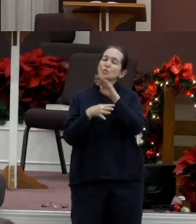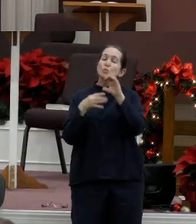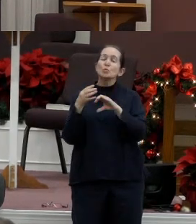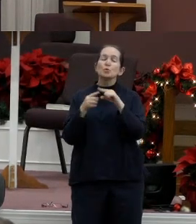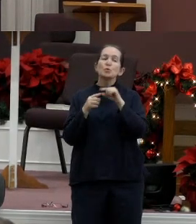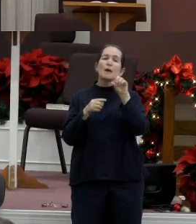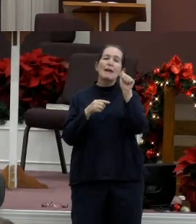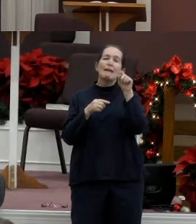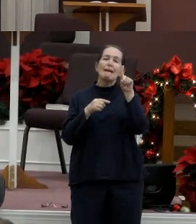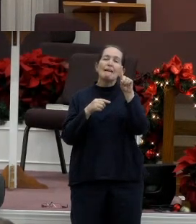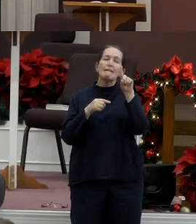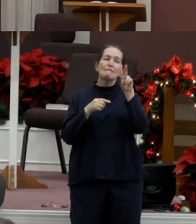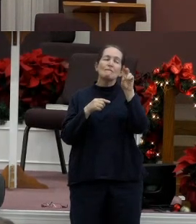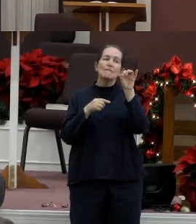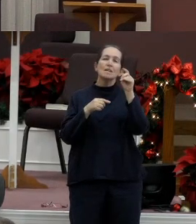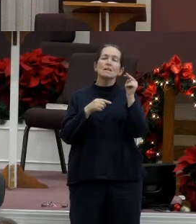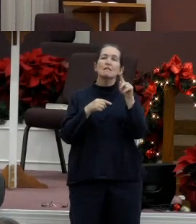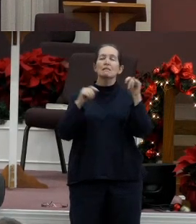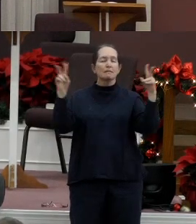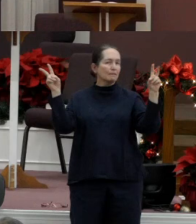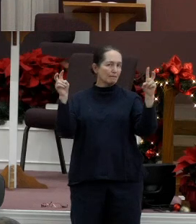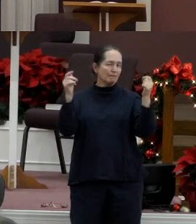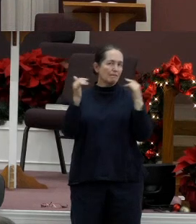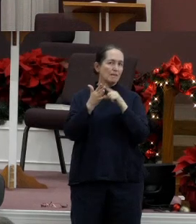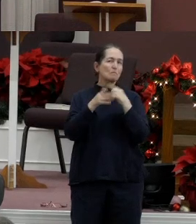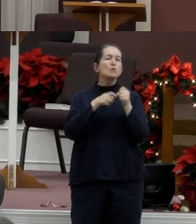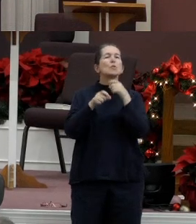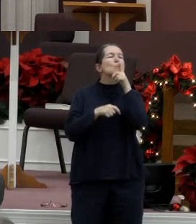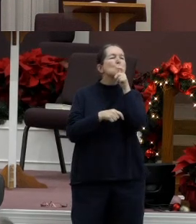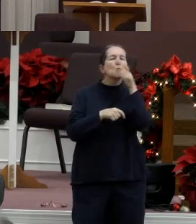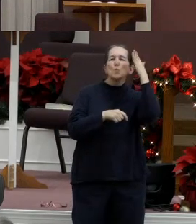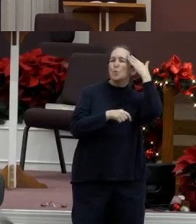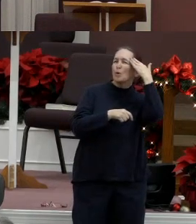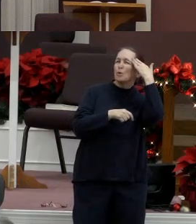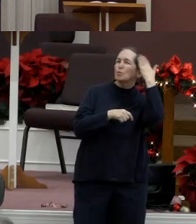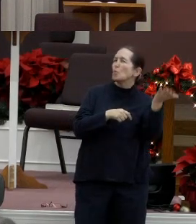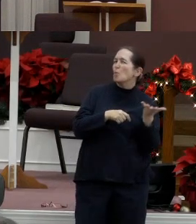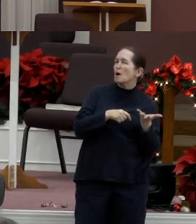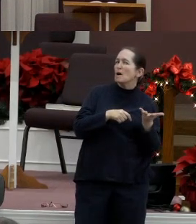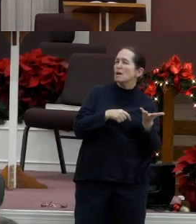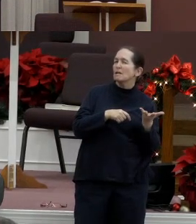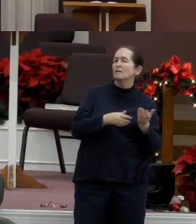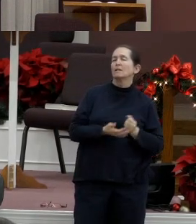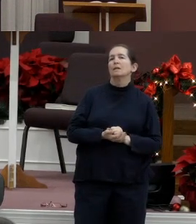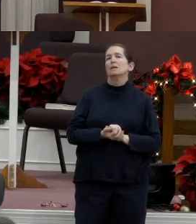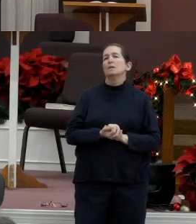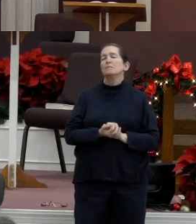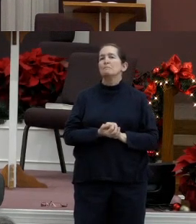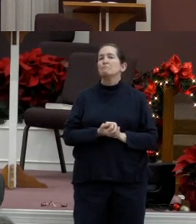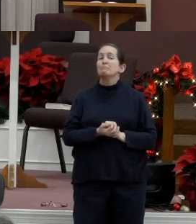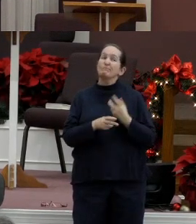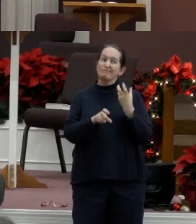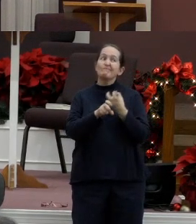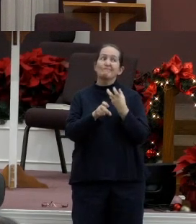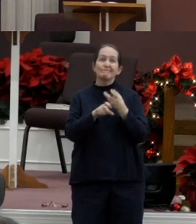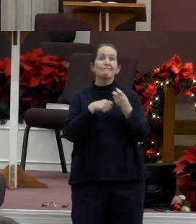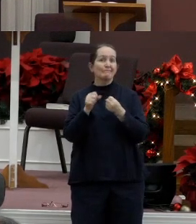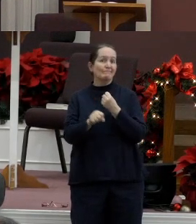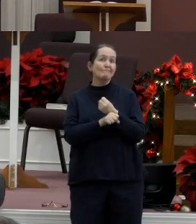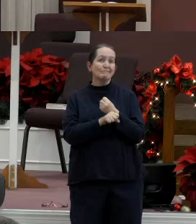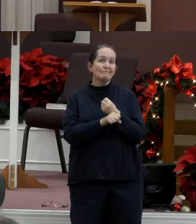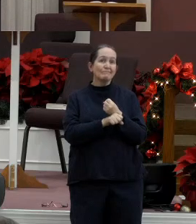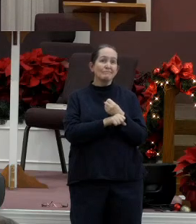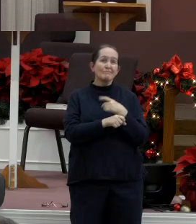Advent theme this year. Who knows what? It's been a hard year, hasn't it?